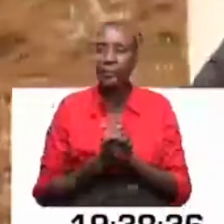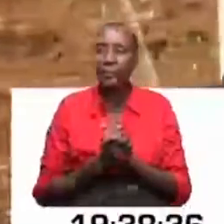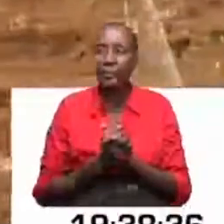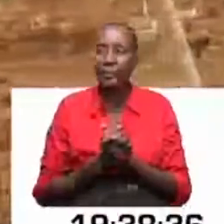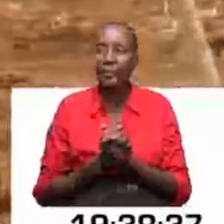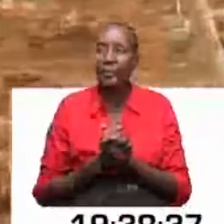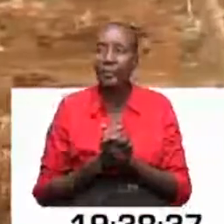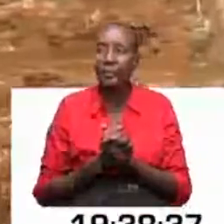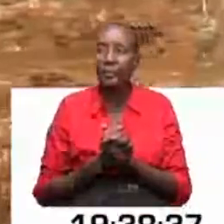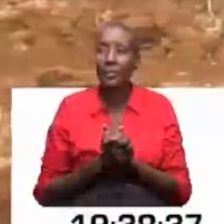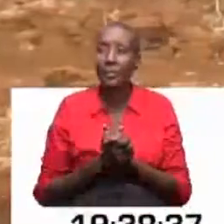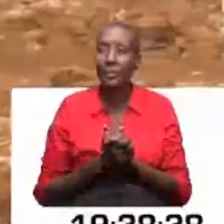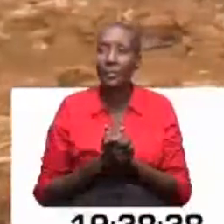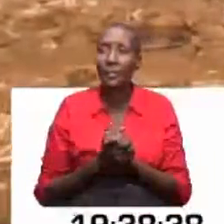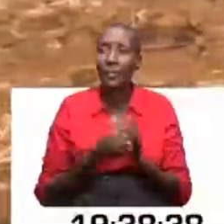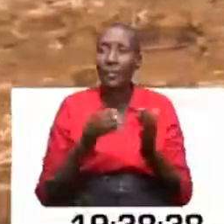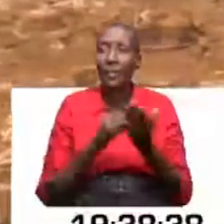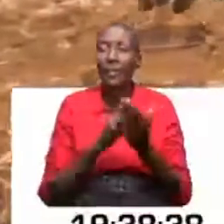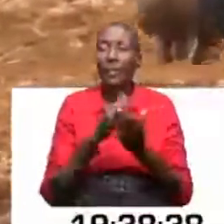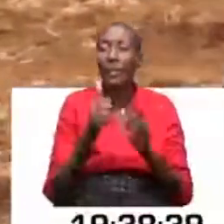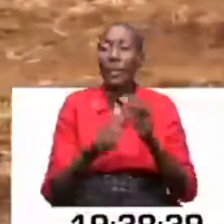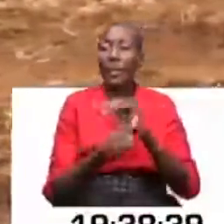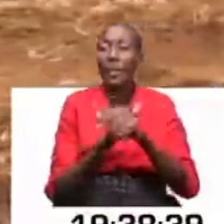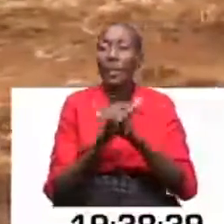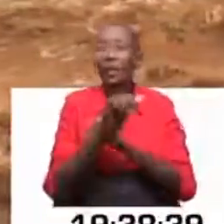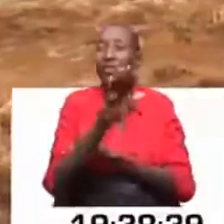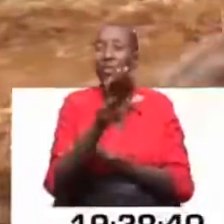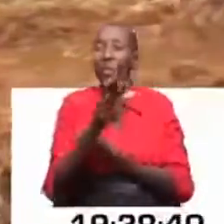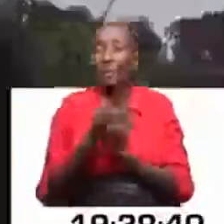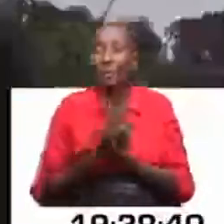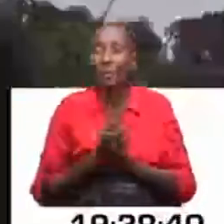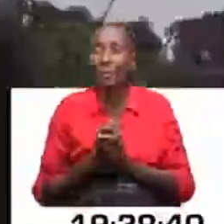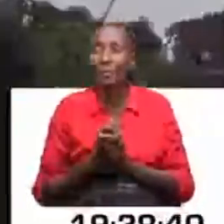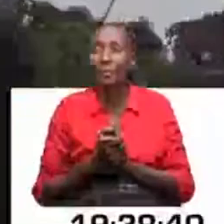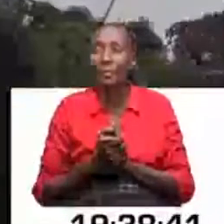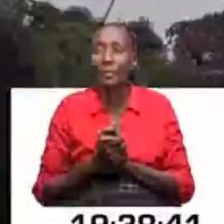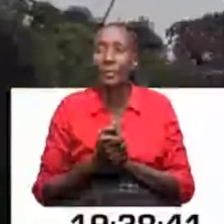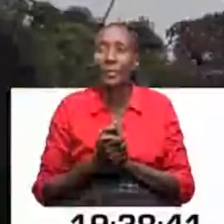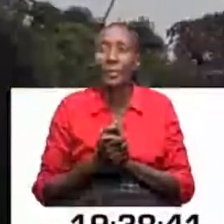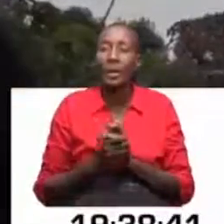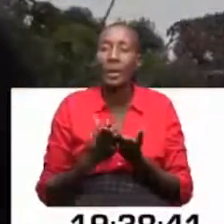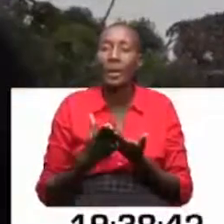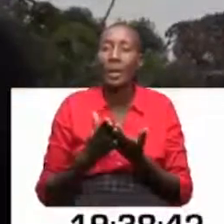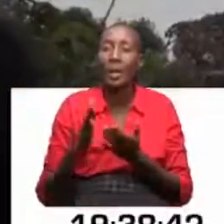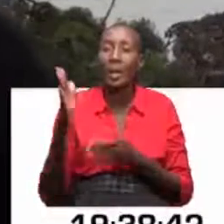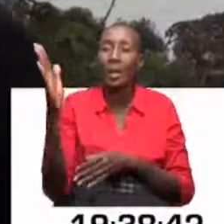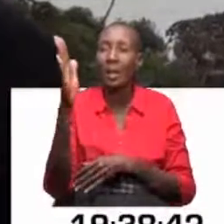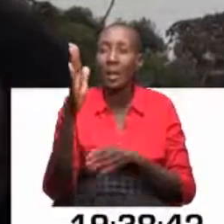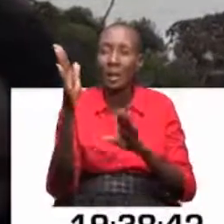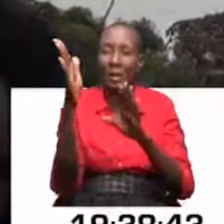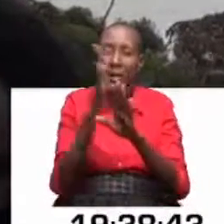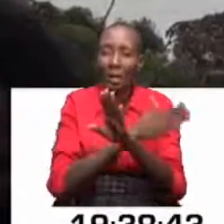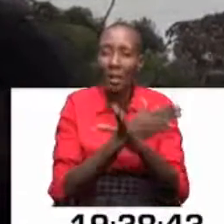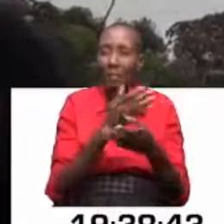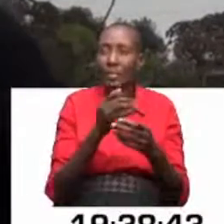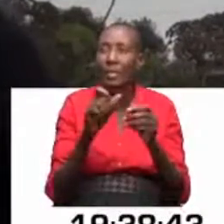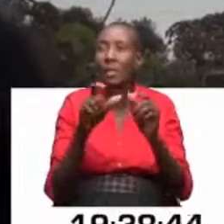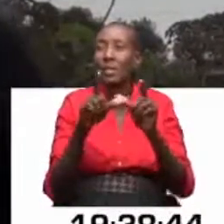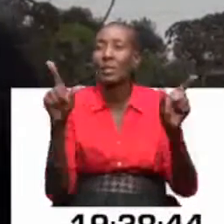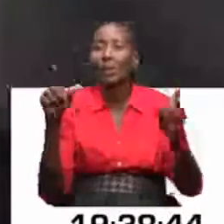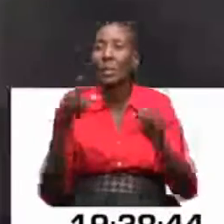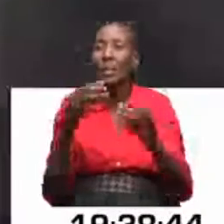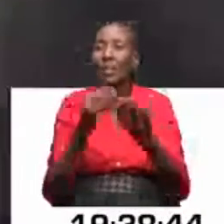buy at your own risk bu at risk Sawa hapo chini Land nipe namba